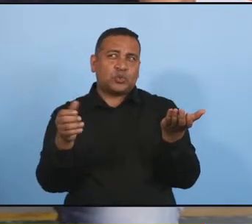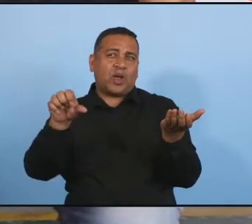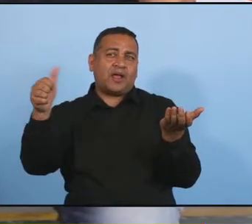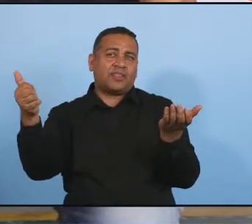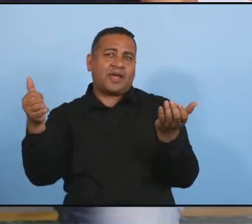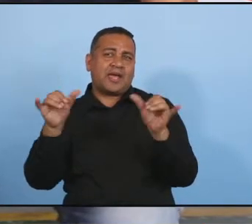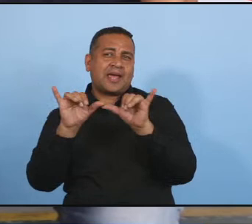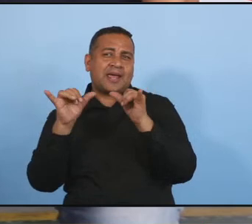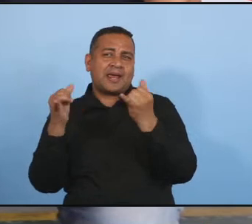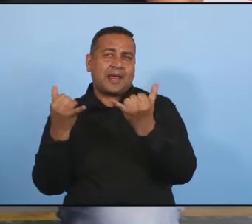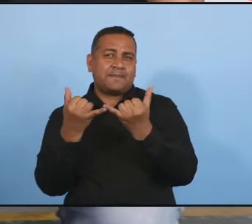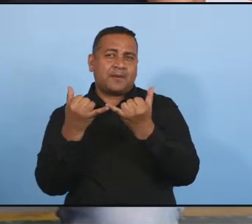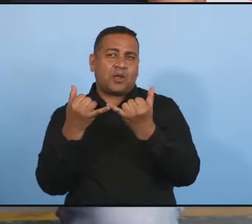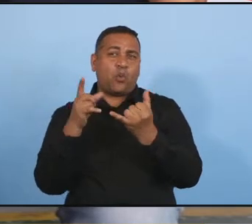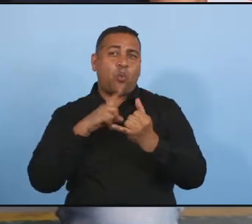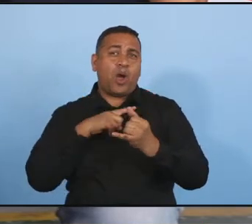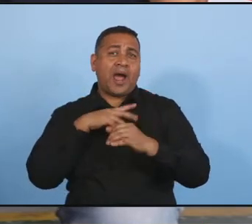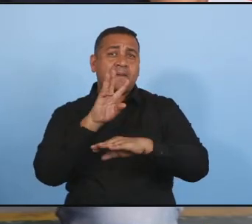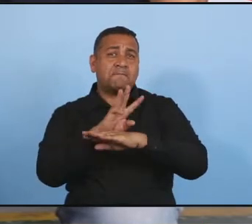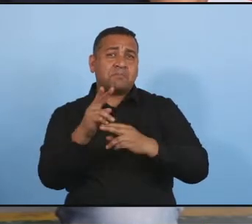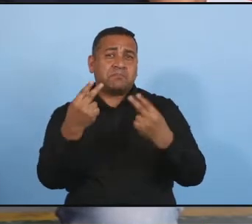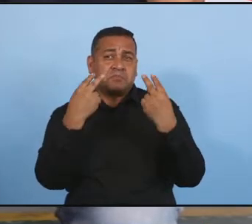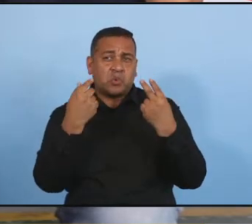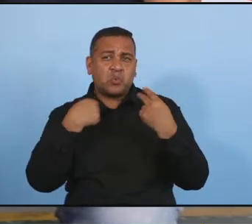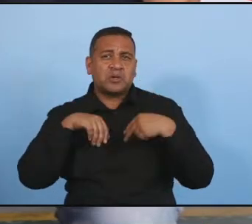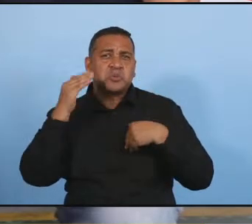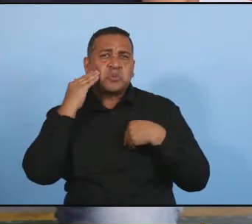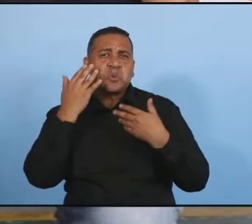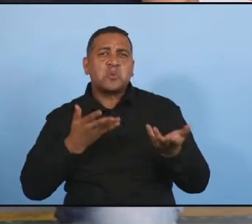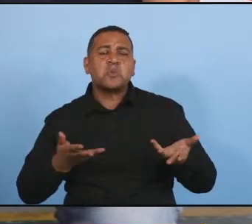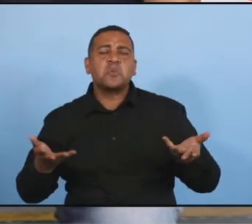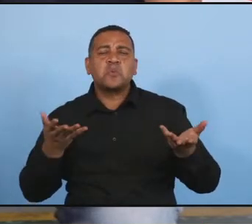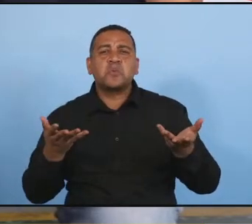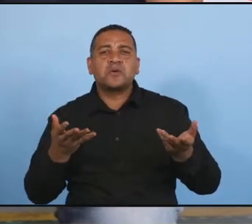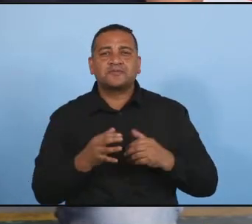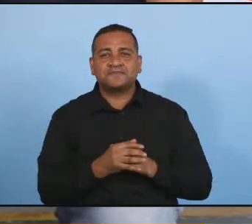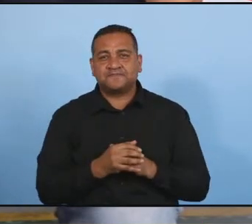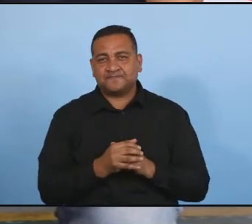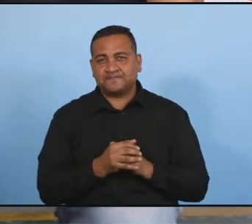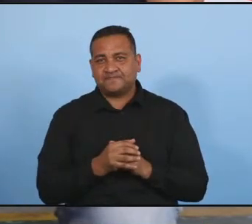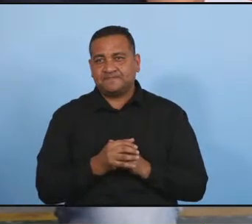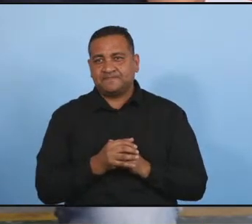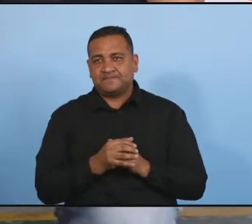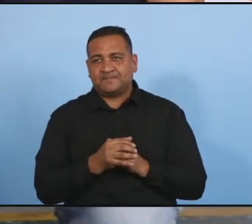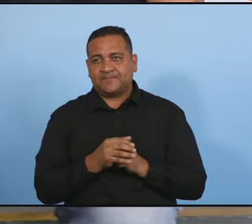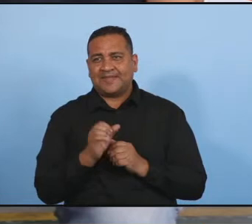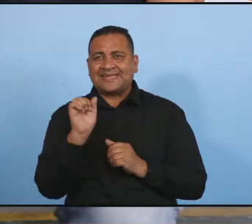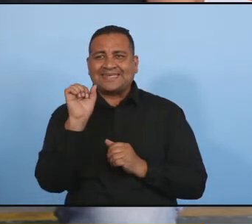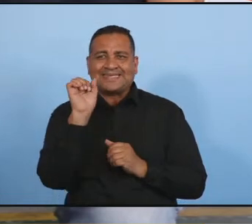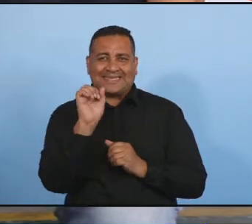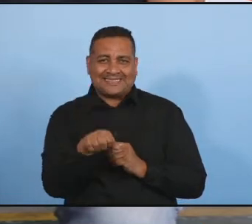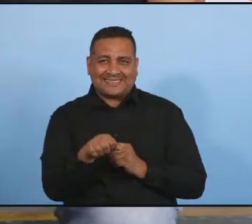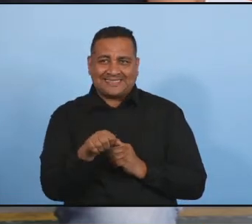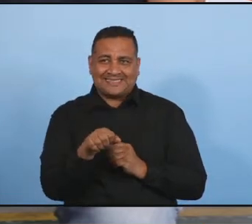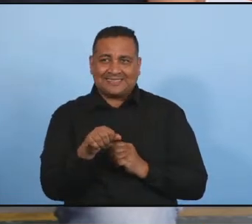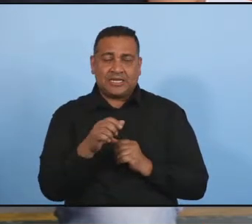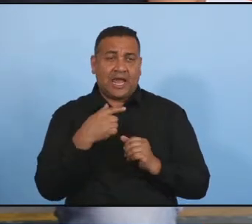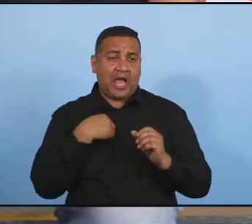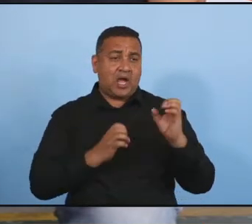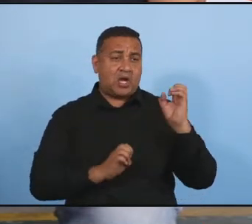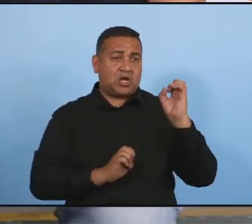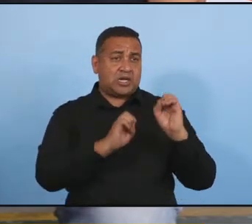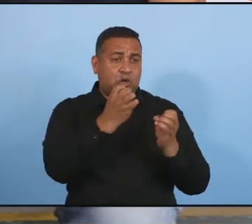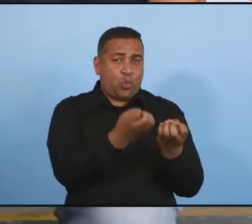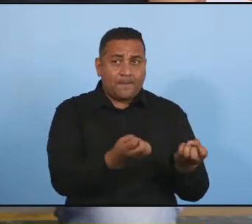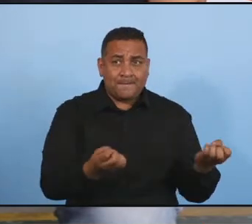what the student wants to know. That's right. So obviously we pride ourselves on our equipment and our courses, but also when it